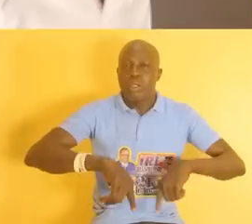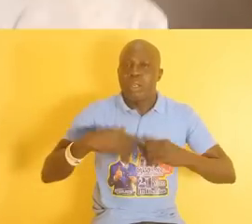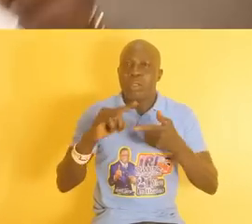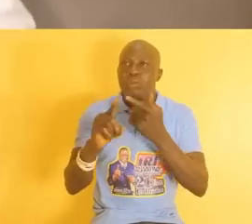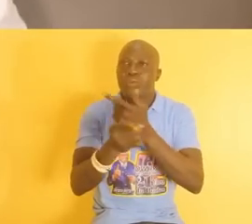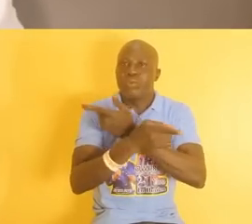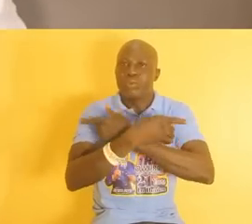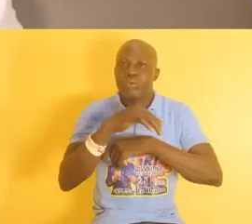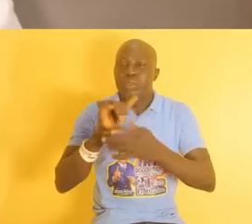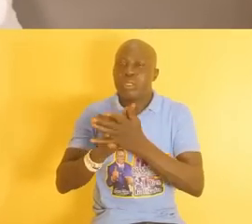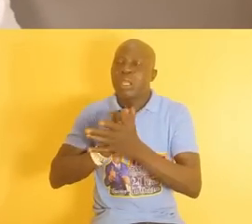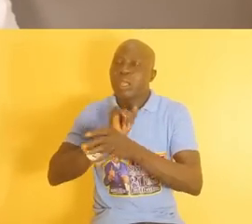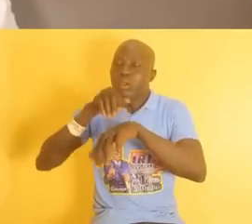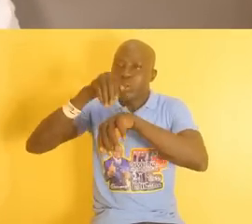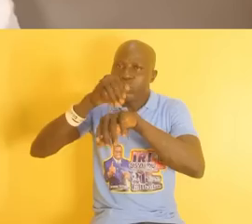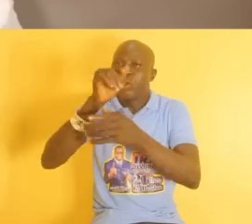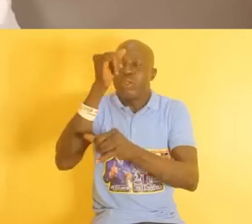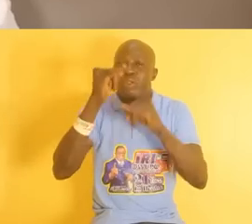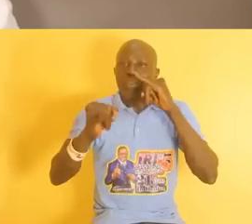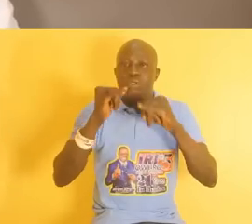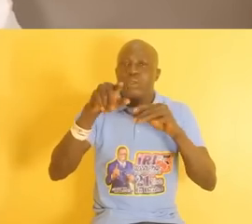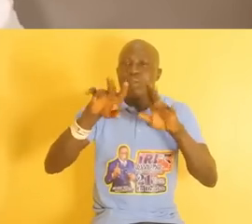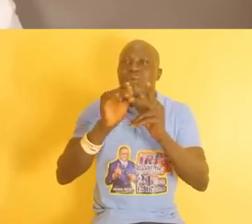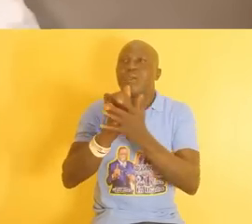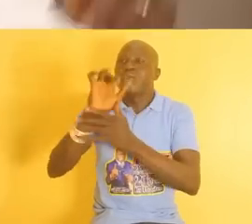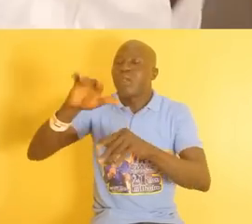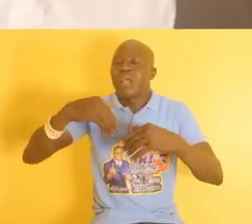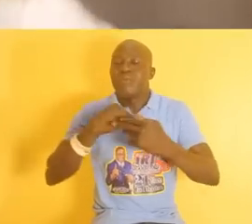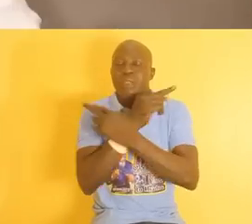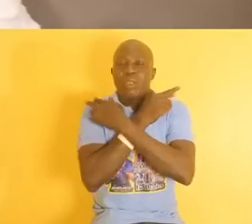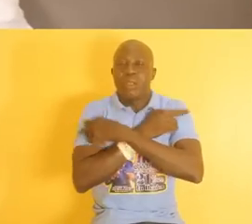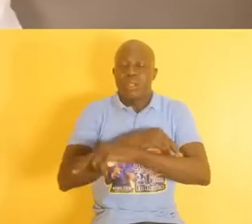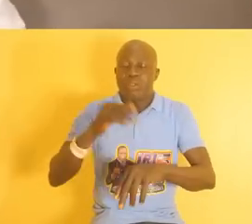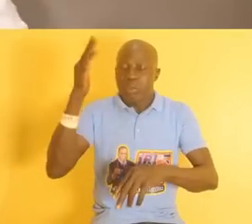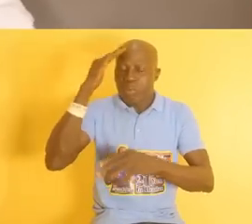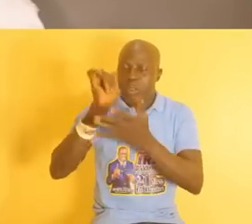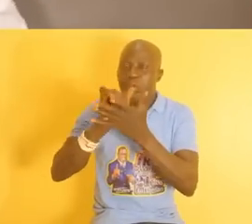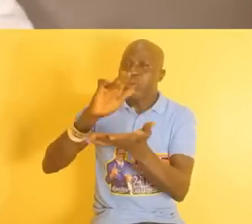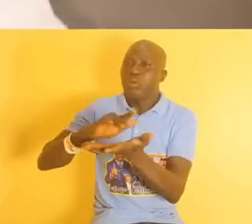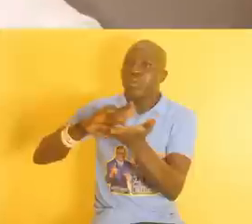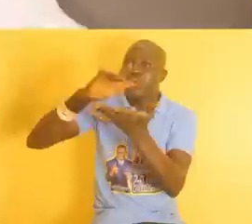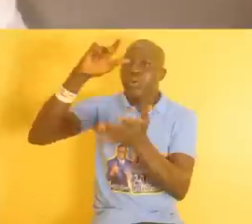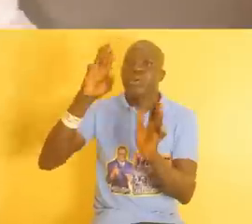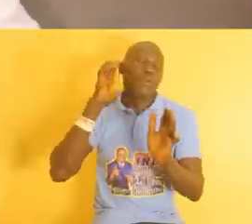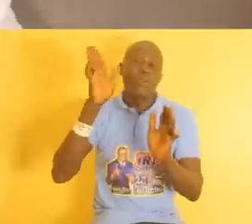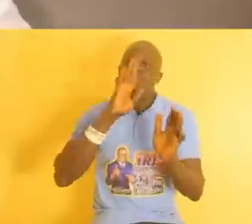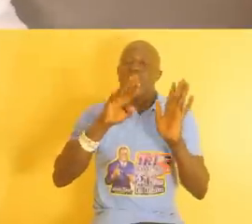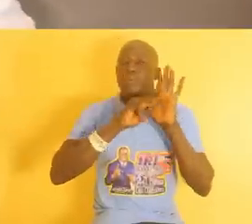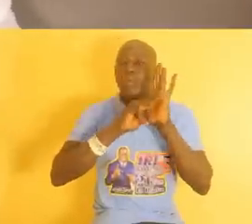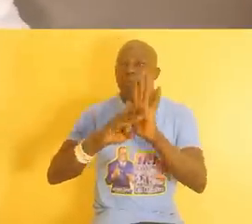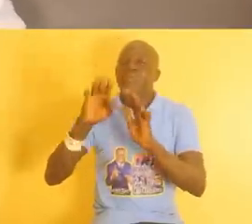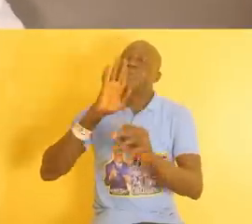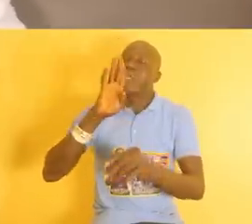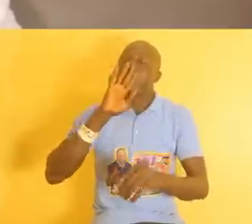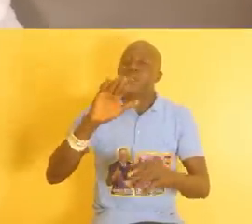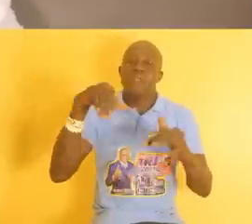Lord, man, today, I doubt like you are justified. You have rest of God. Your glory will manifest. So shall it be.